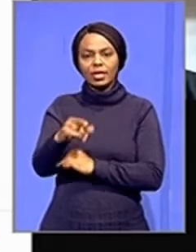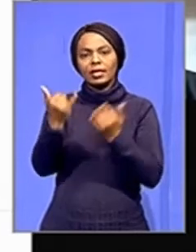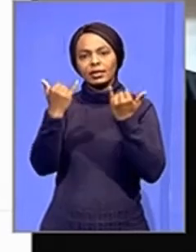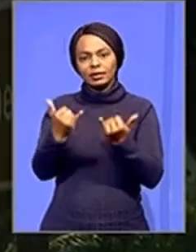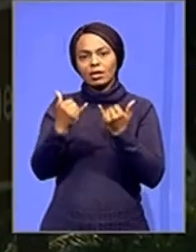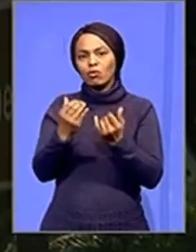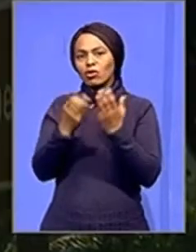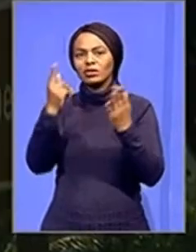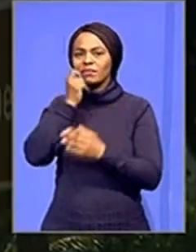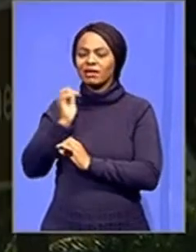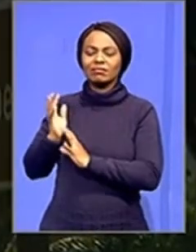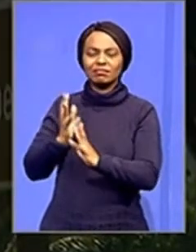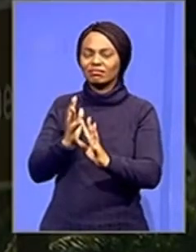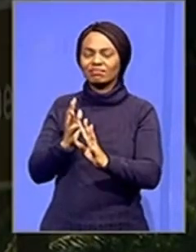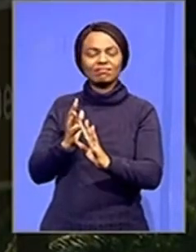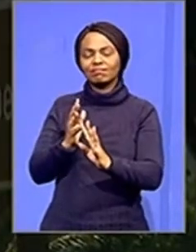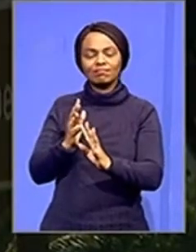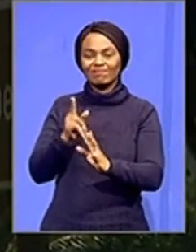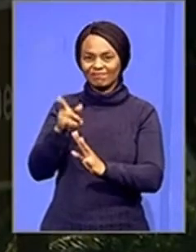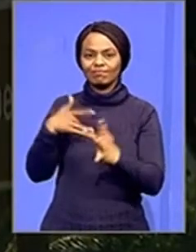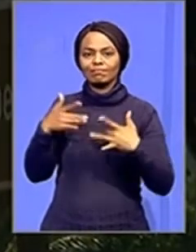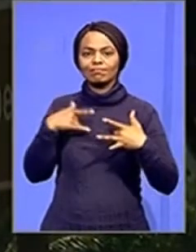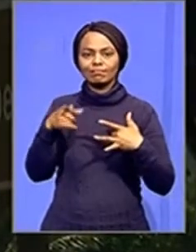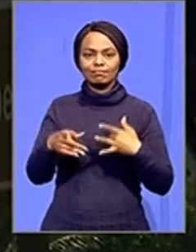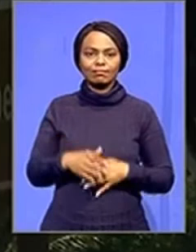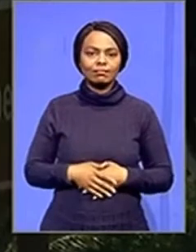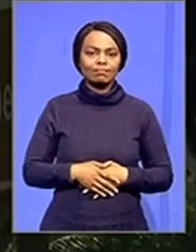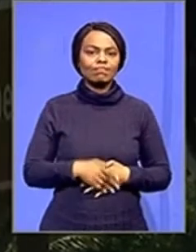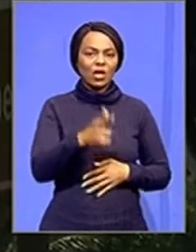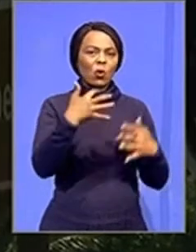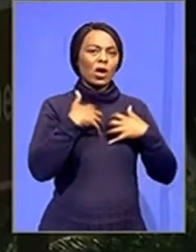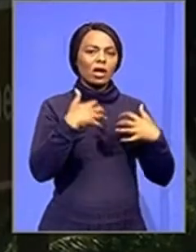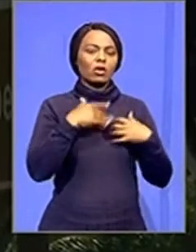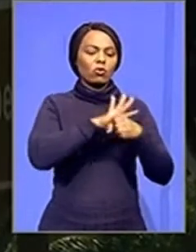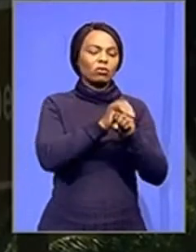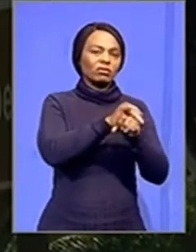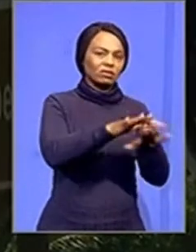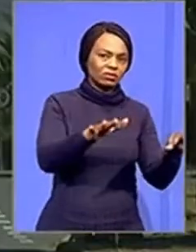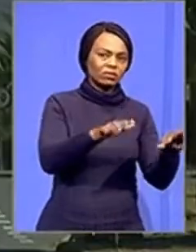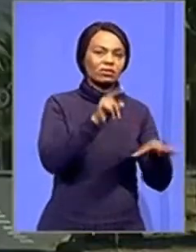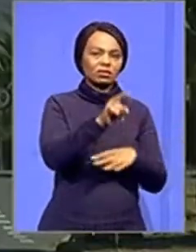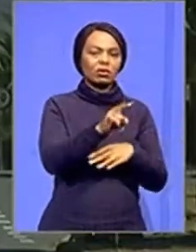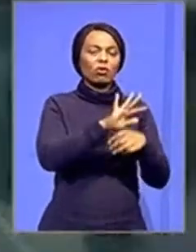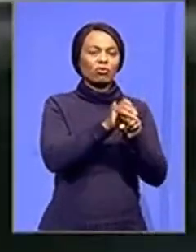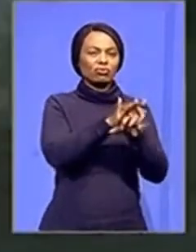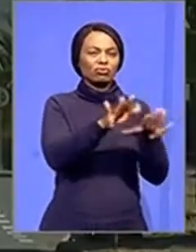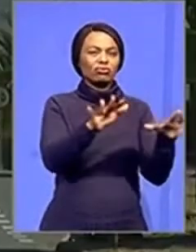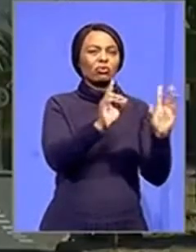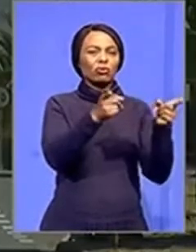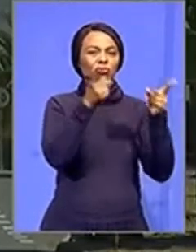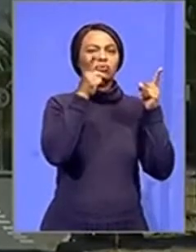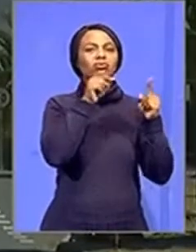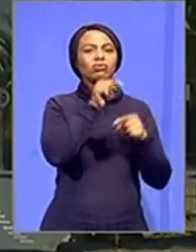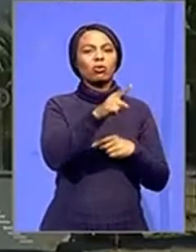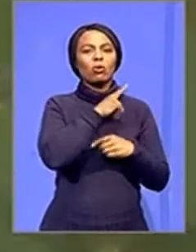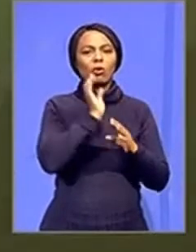in their numbers. Kwaza Nseighona le masunye koteba nile kwa kese kwa yadisu haetzee kwa kwa kwa zulu natale kapabu pirima. Patu waafeta dikitidile taro